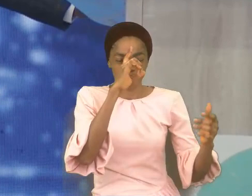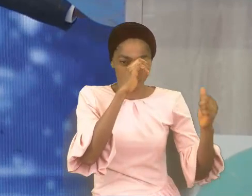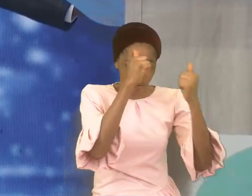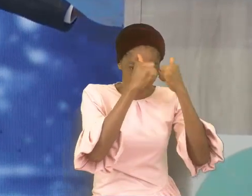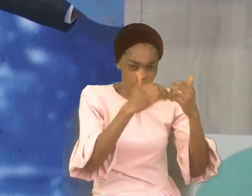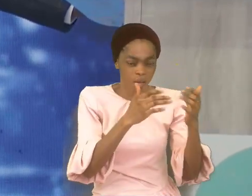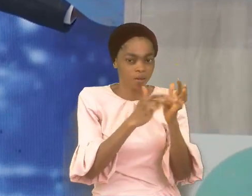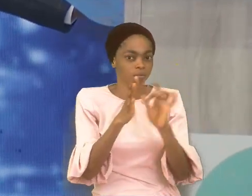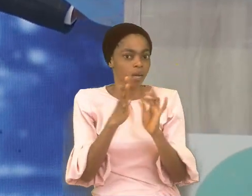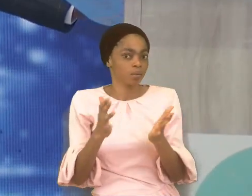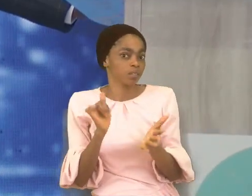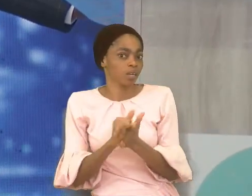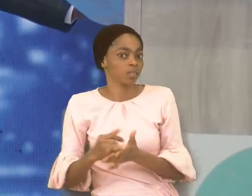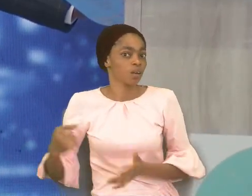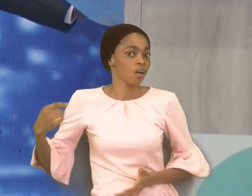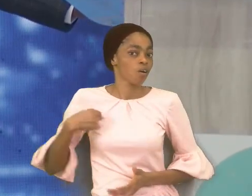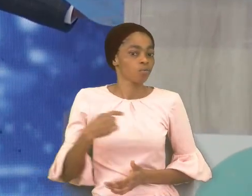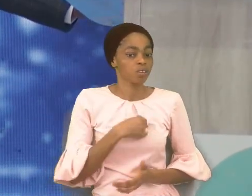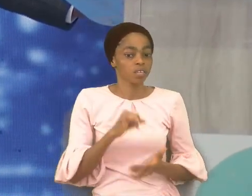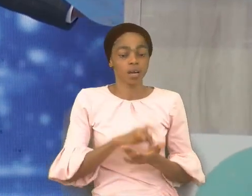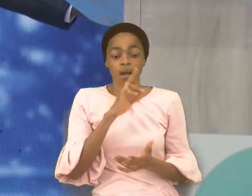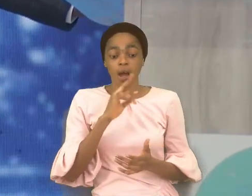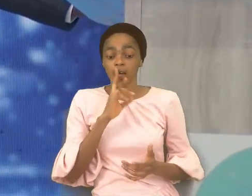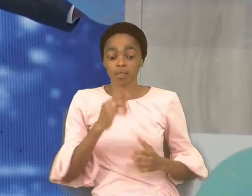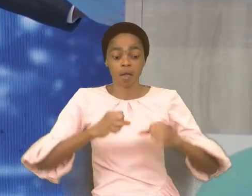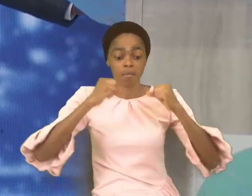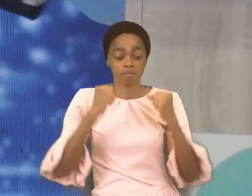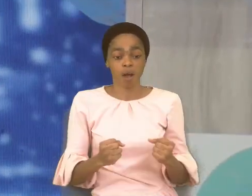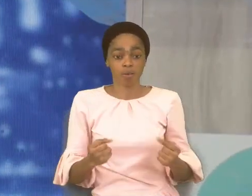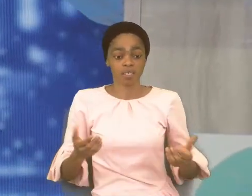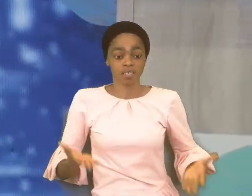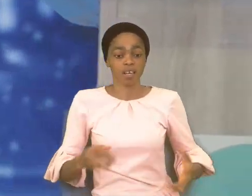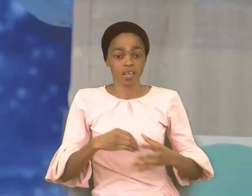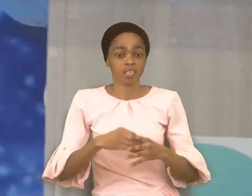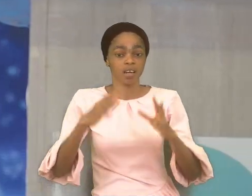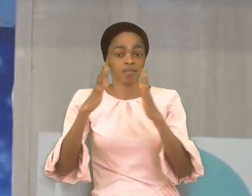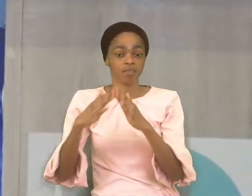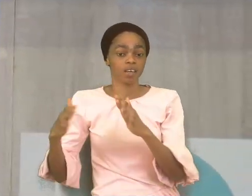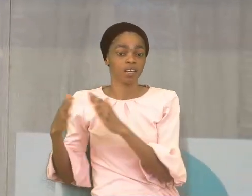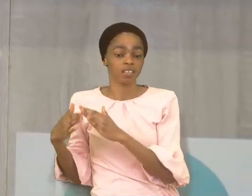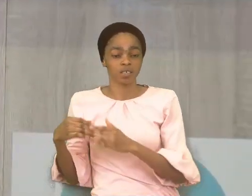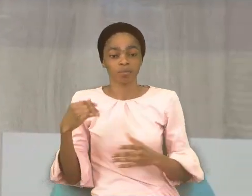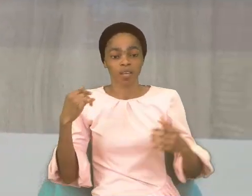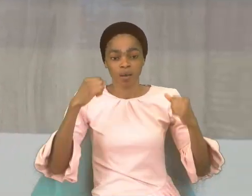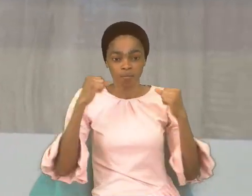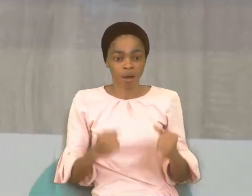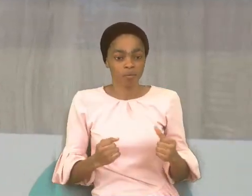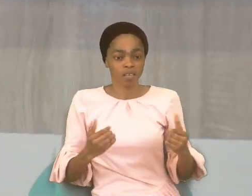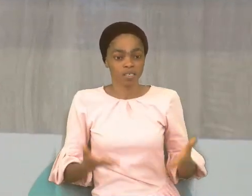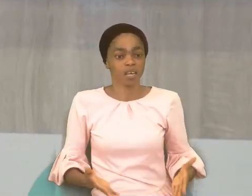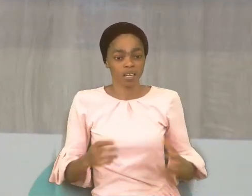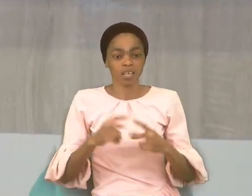here in the village, the powers here in this community, the powers here on